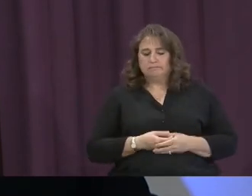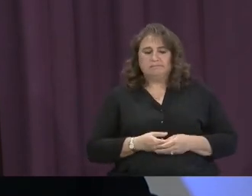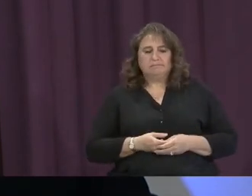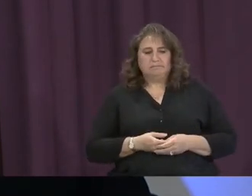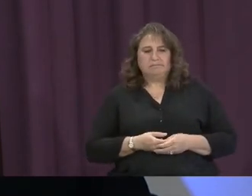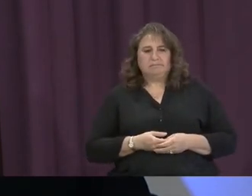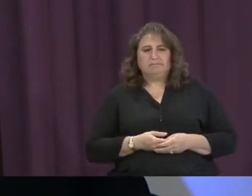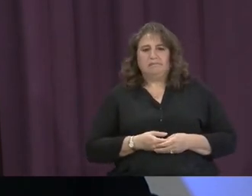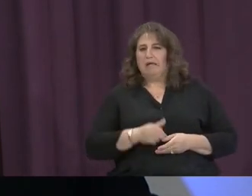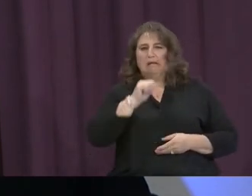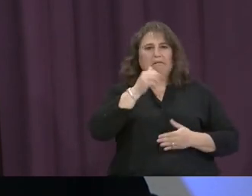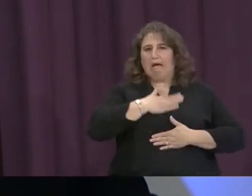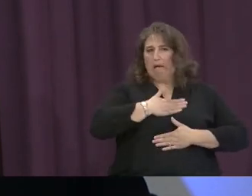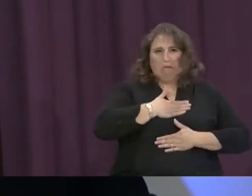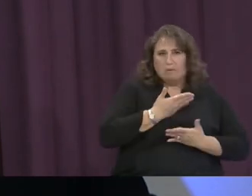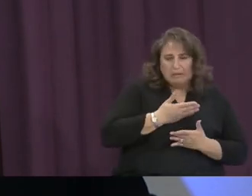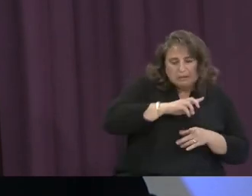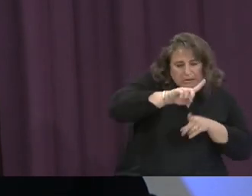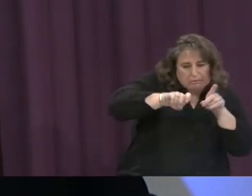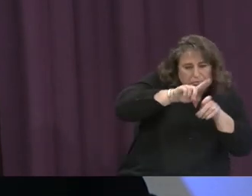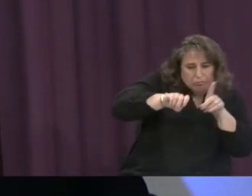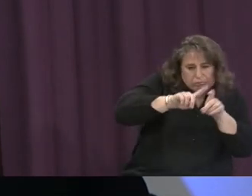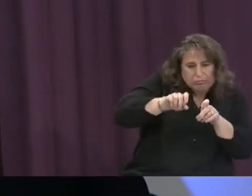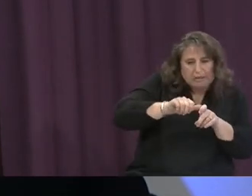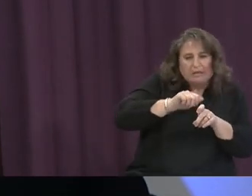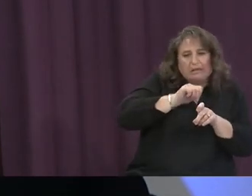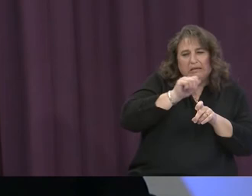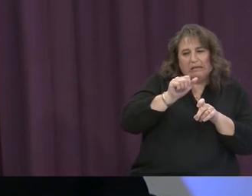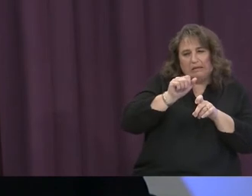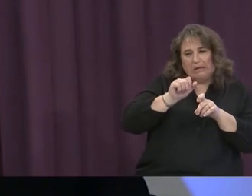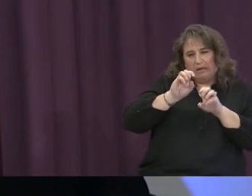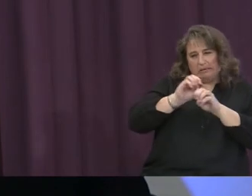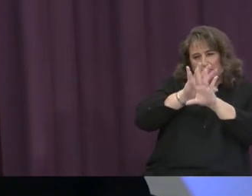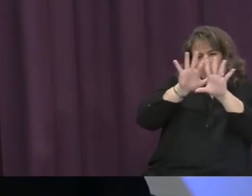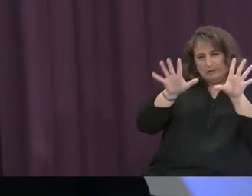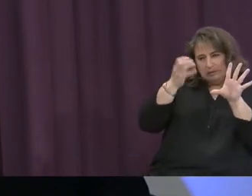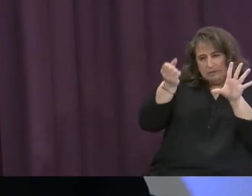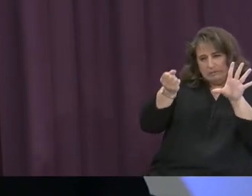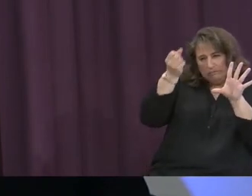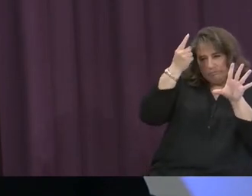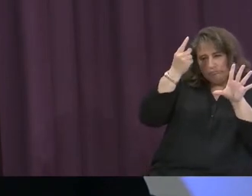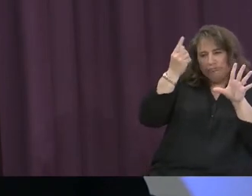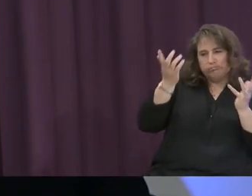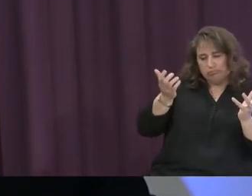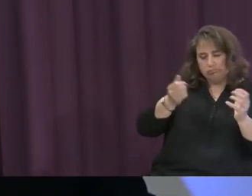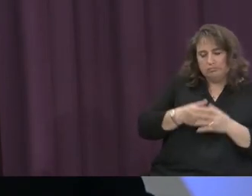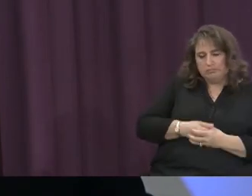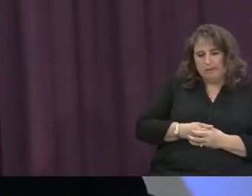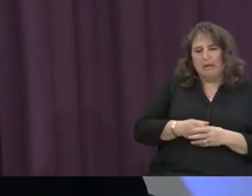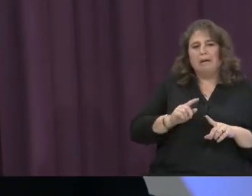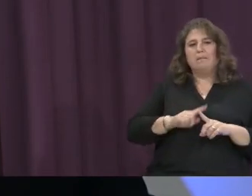Not wanting to ask the questions to clarify, to get through that assumption,